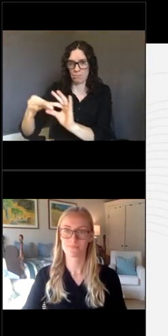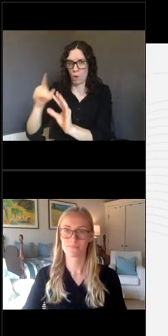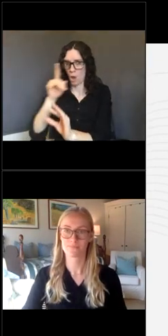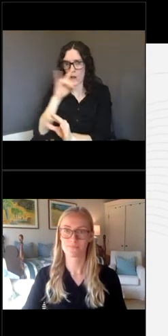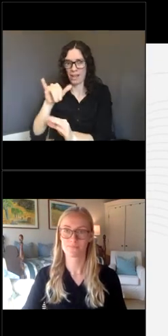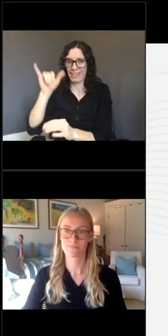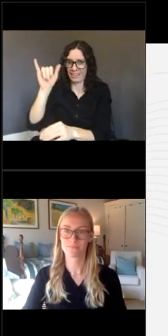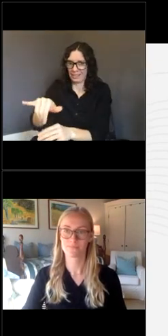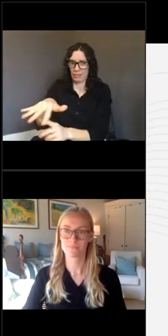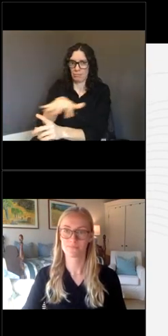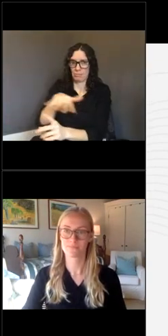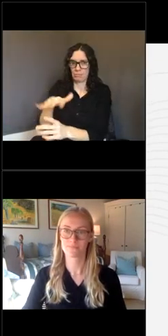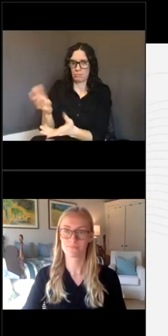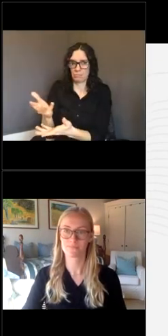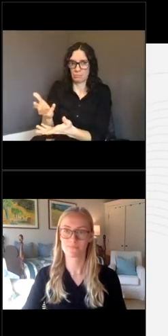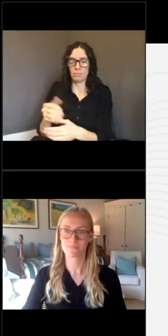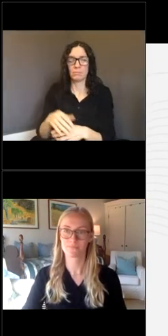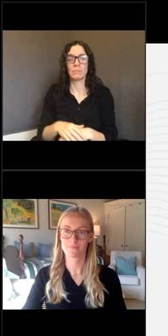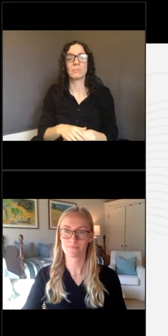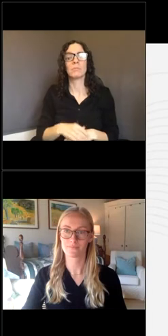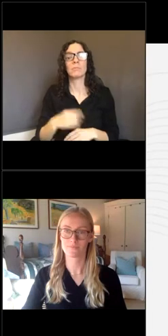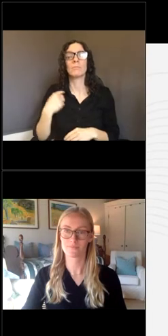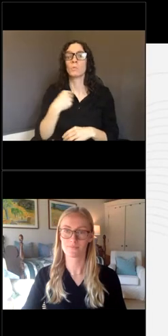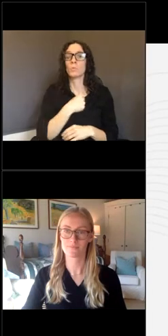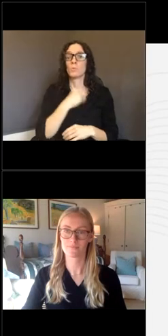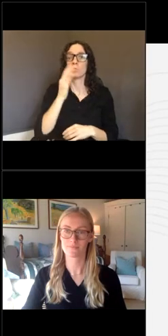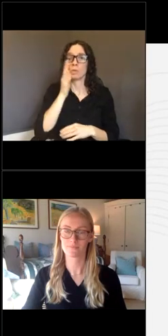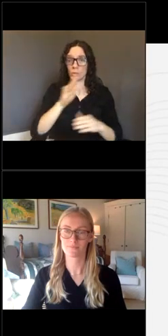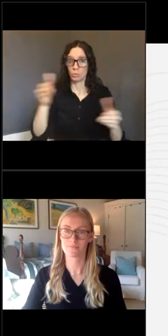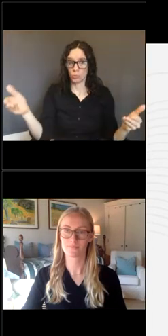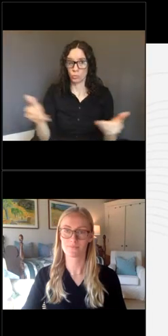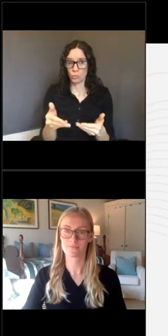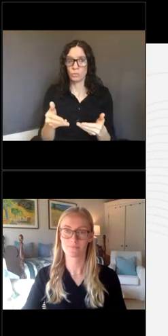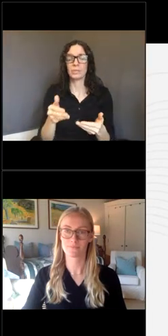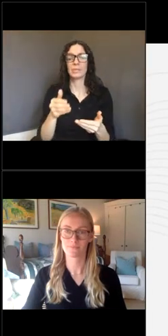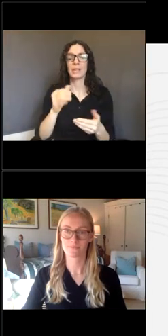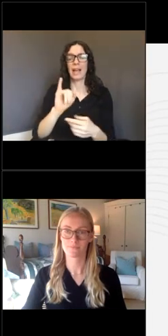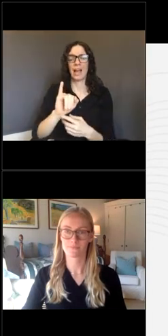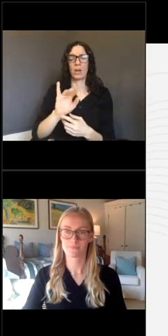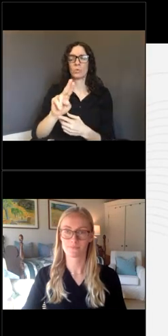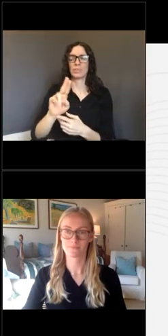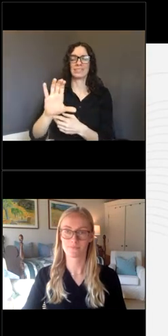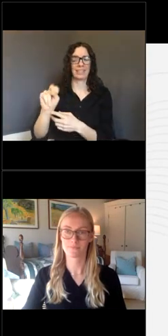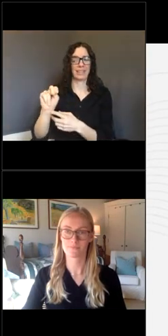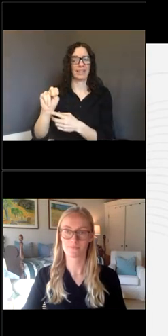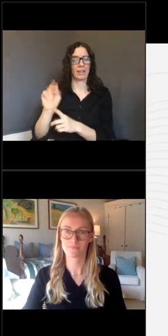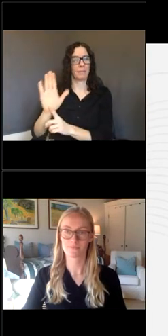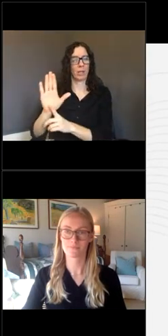will introduce the institutional mechanism that IUCN has